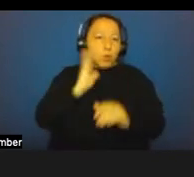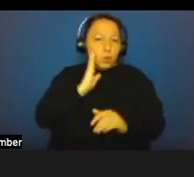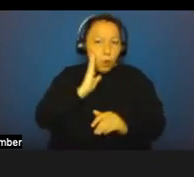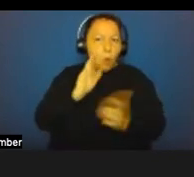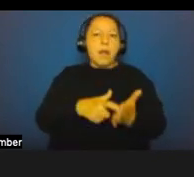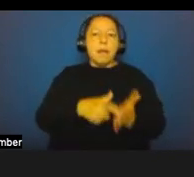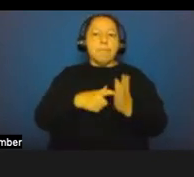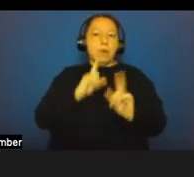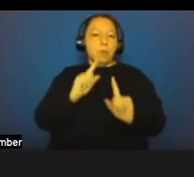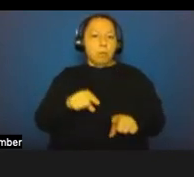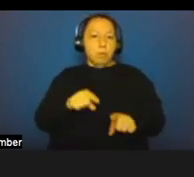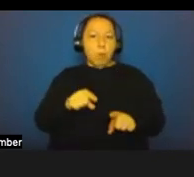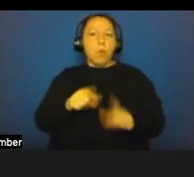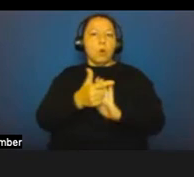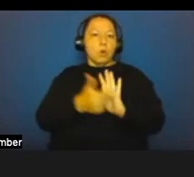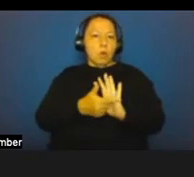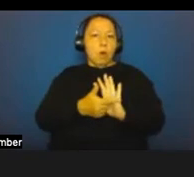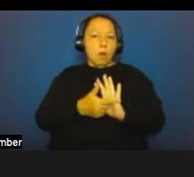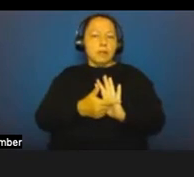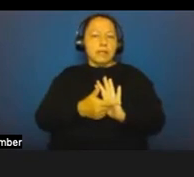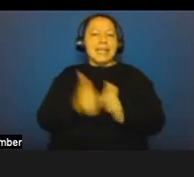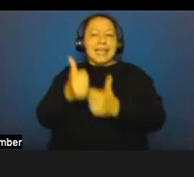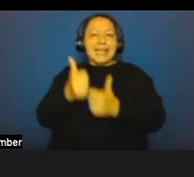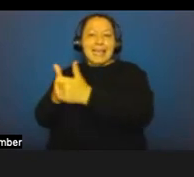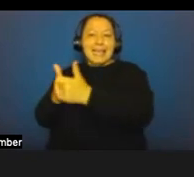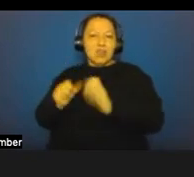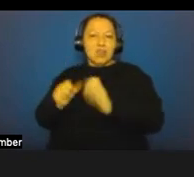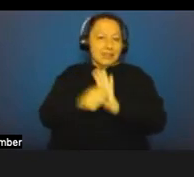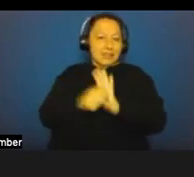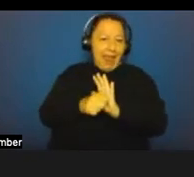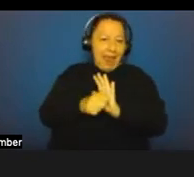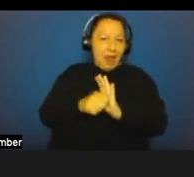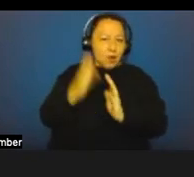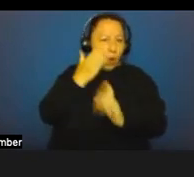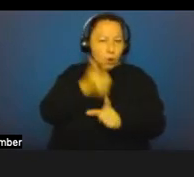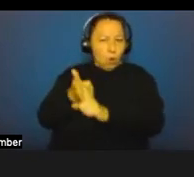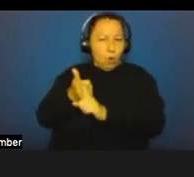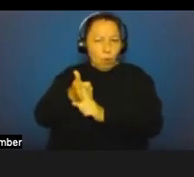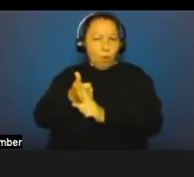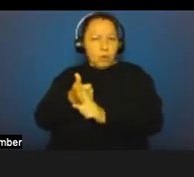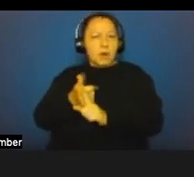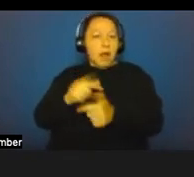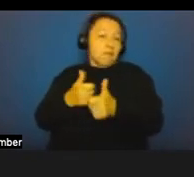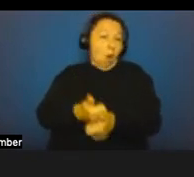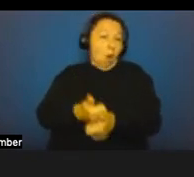mandatory reporting laws are in your state, and then follow them.